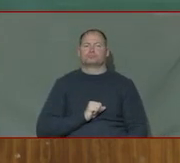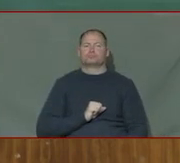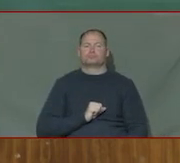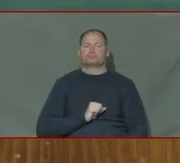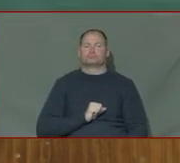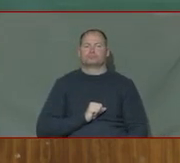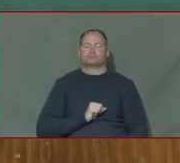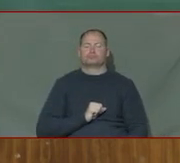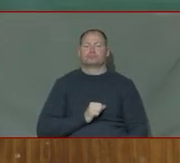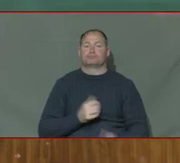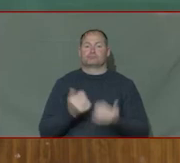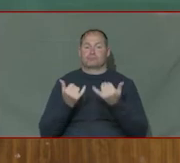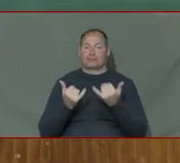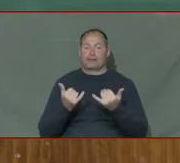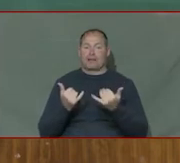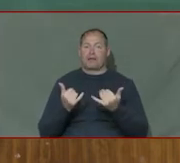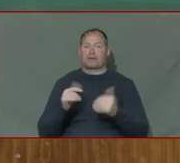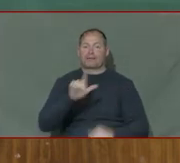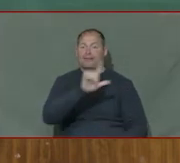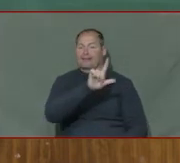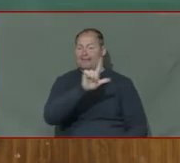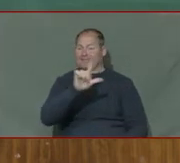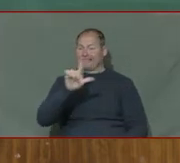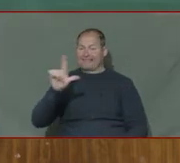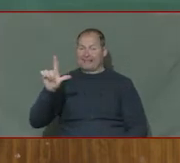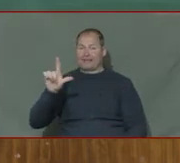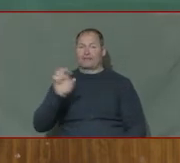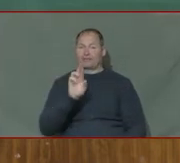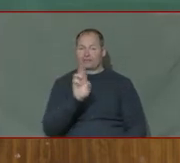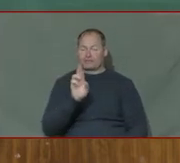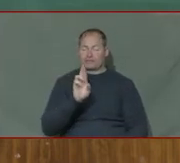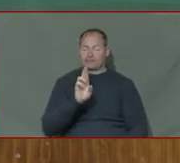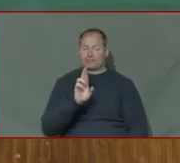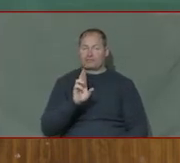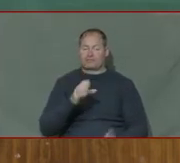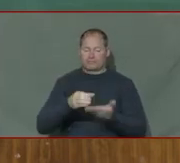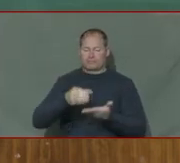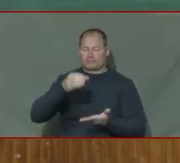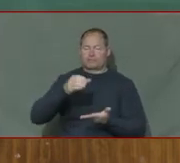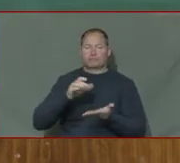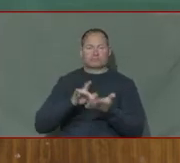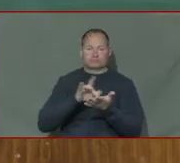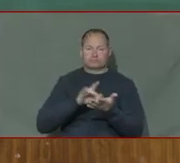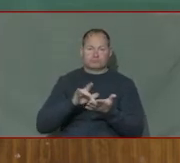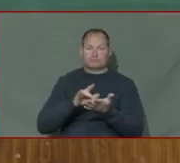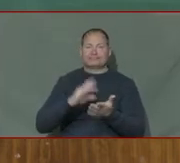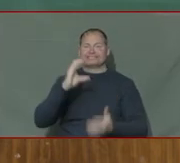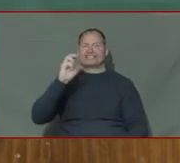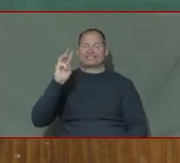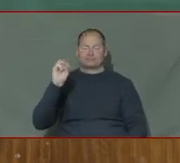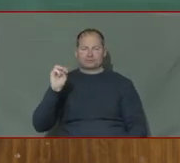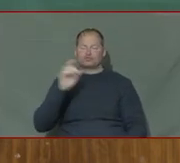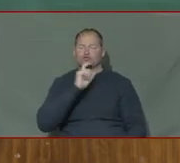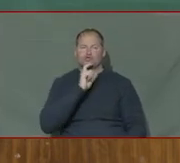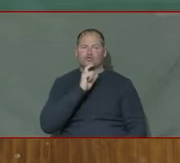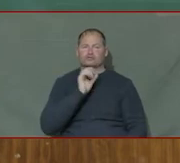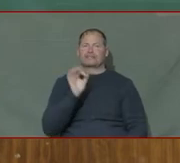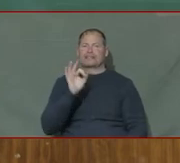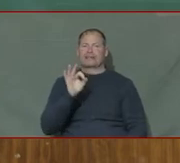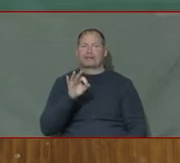They say, calculate the length of the radius of the can in centimeters if the maximum